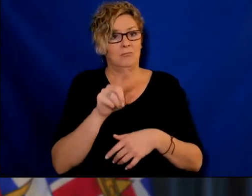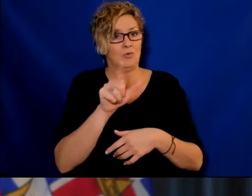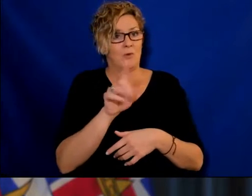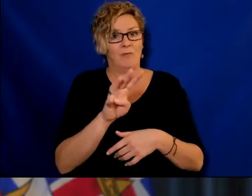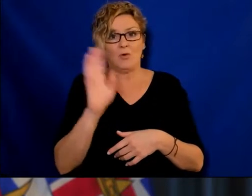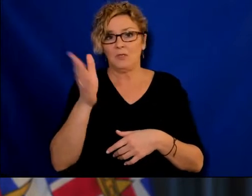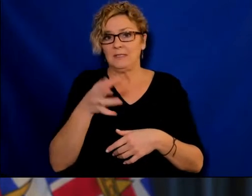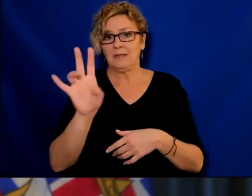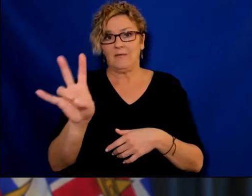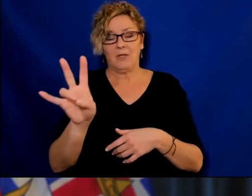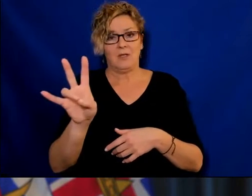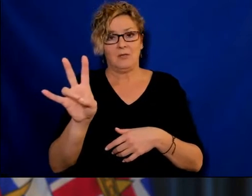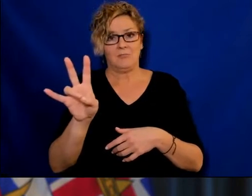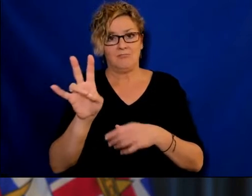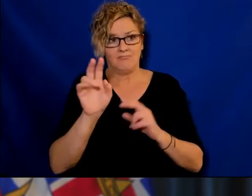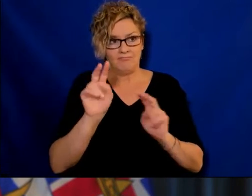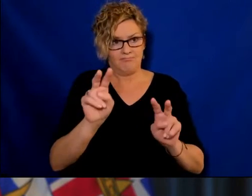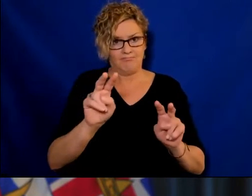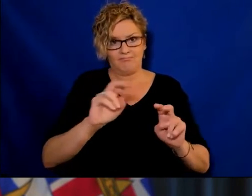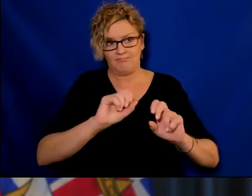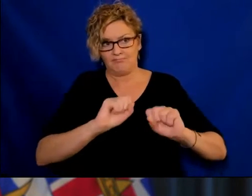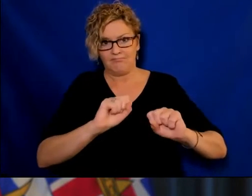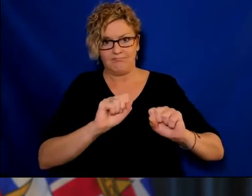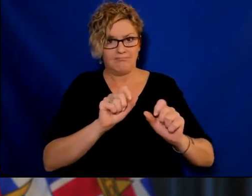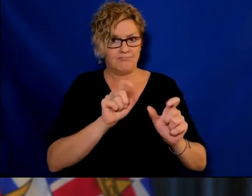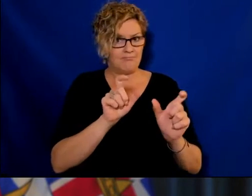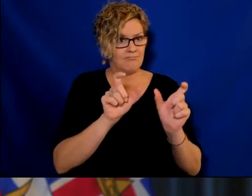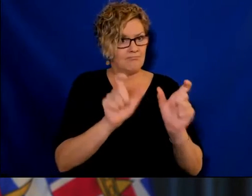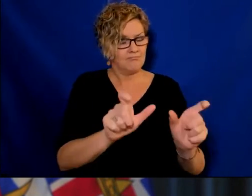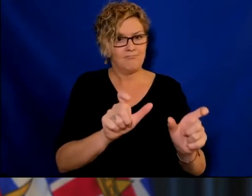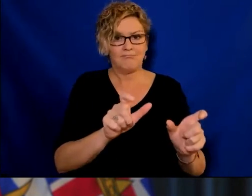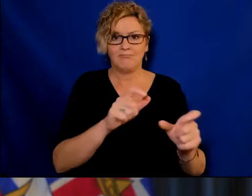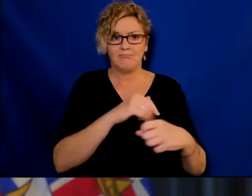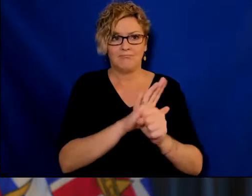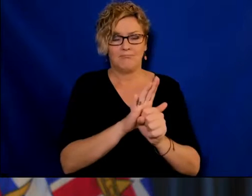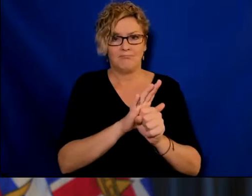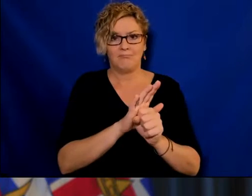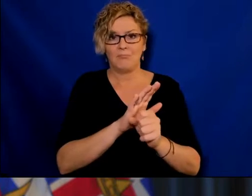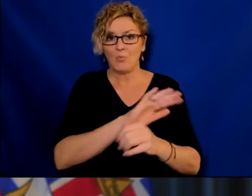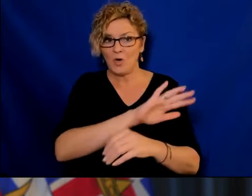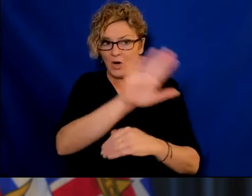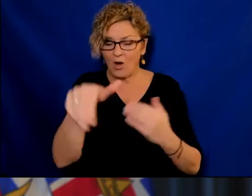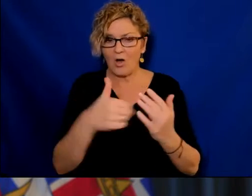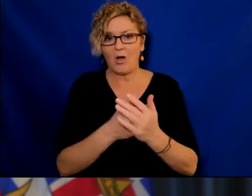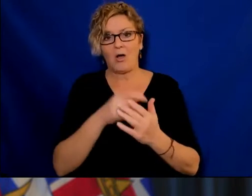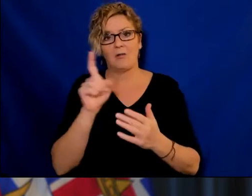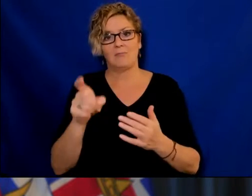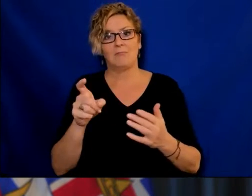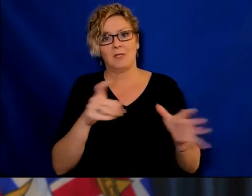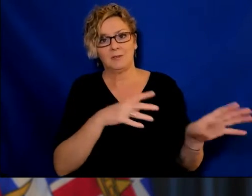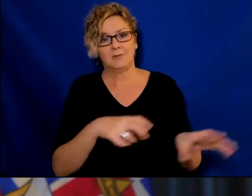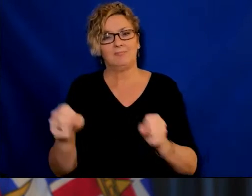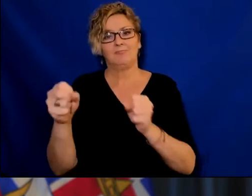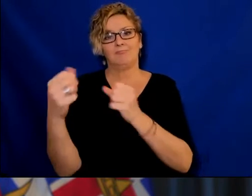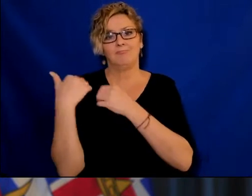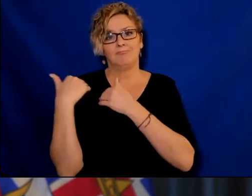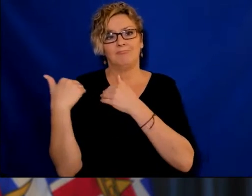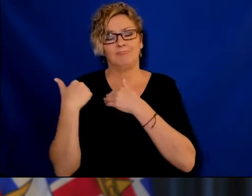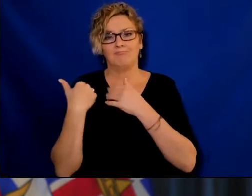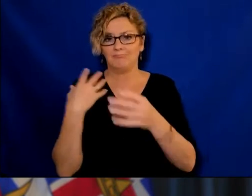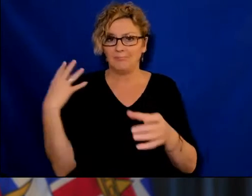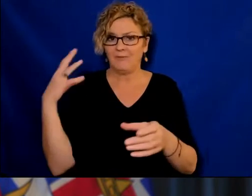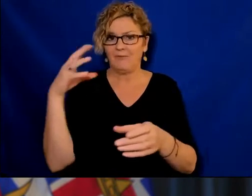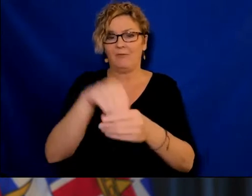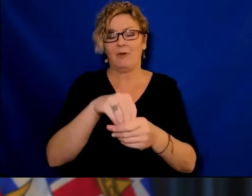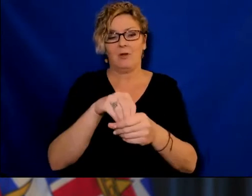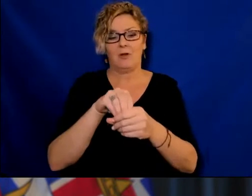I think, is very simple. We all have to be involved in stopping the spread in those regions and in every region of BC. And of course,